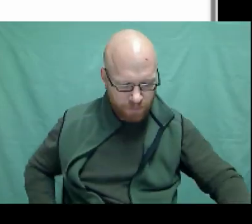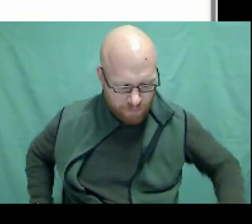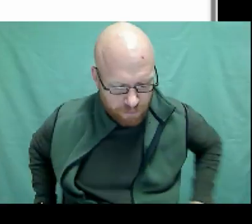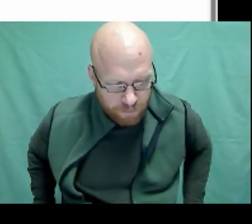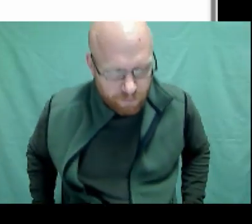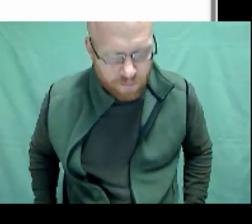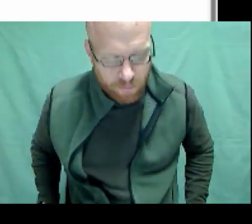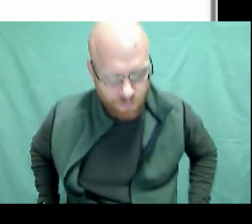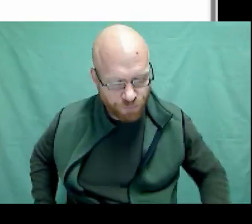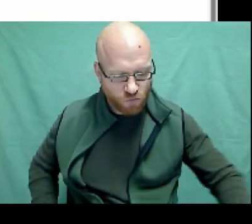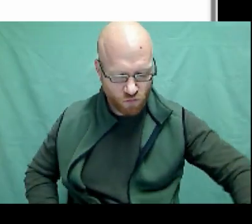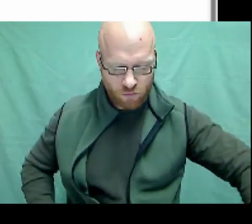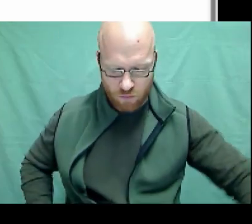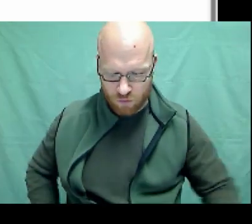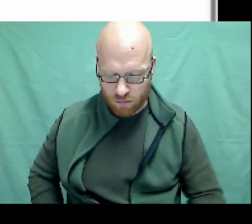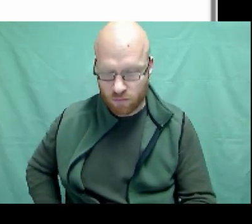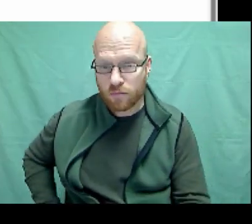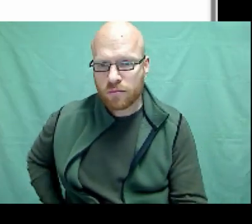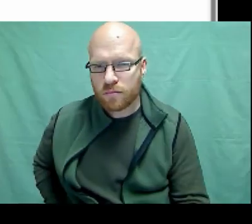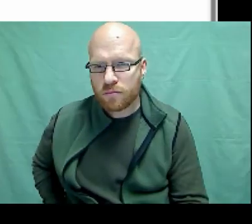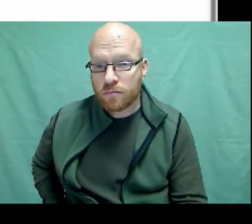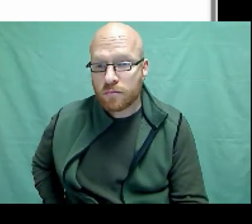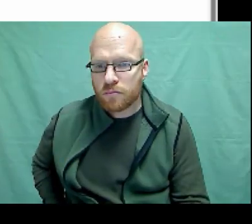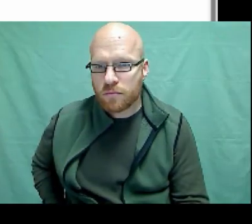Watch how we write it down.